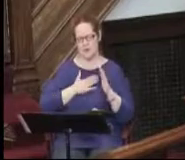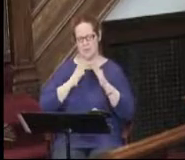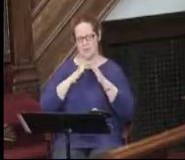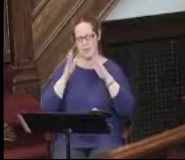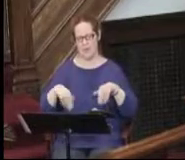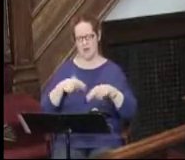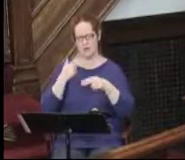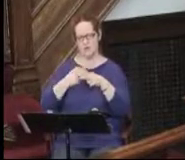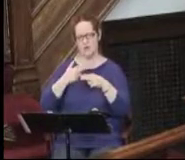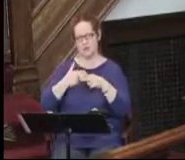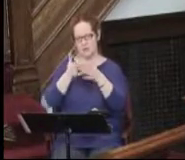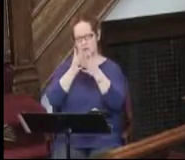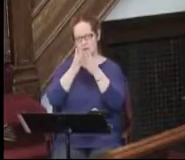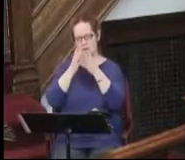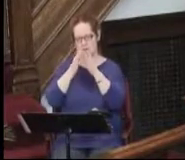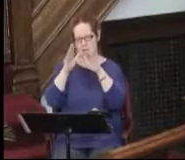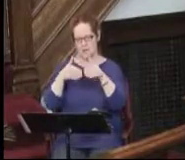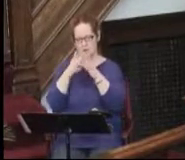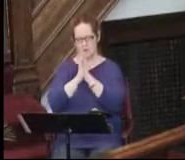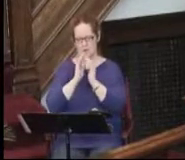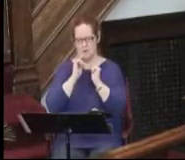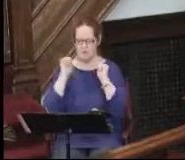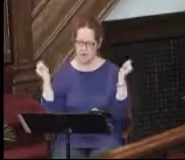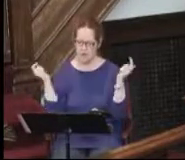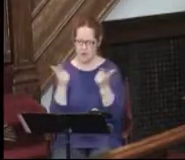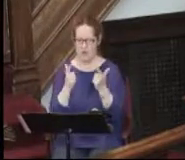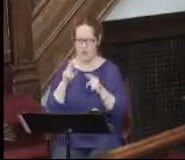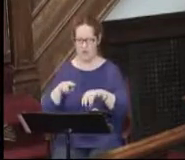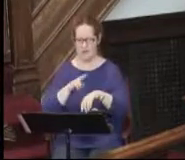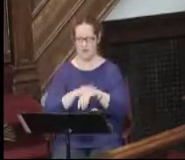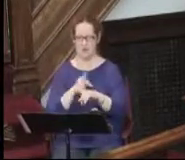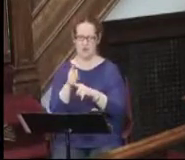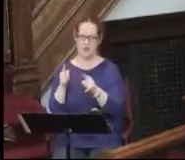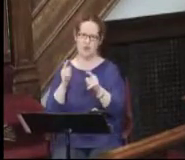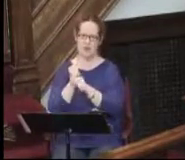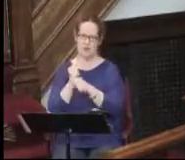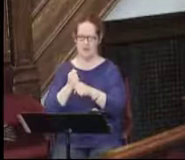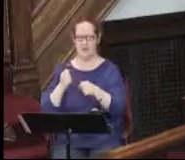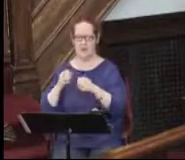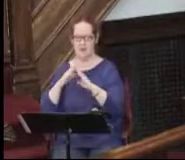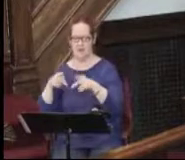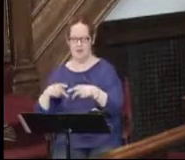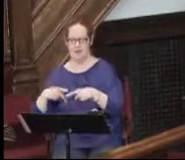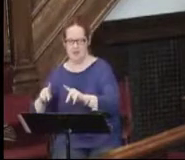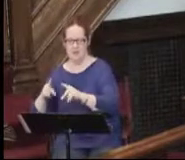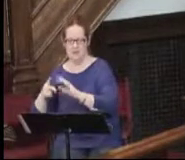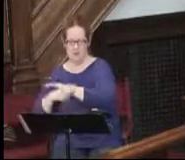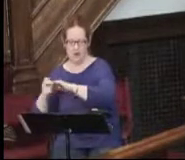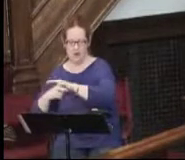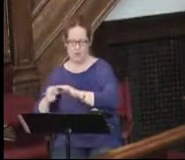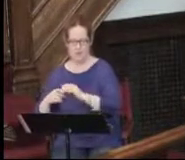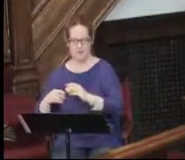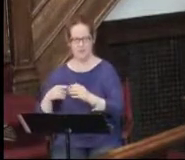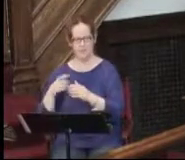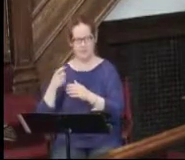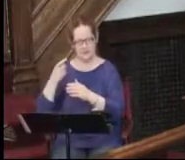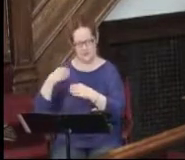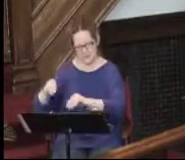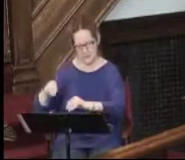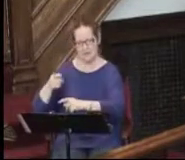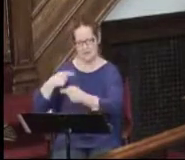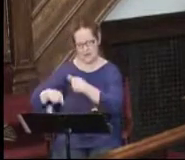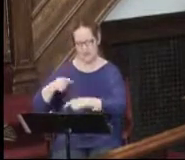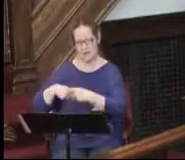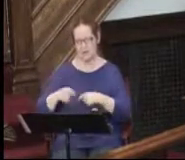Is it not written that my house shall be a house of prayer for all the nations? But you have made it a den of robbers. And when the chief priests